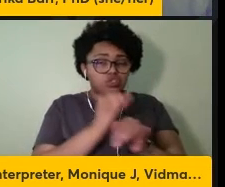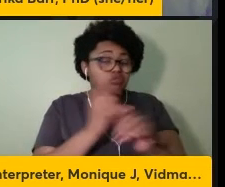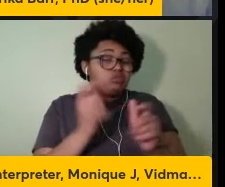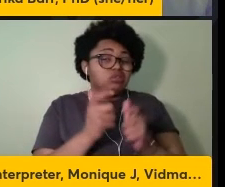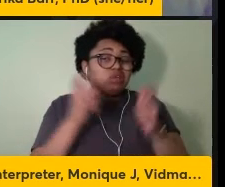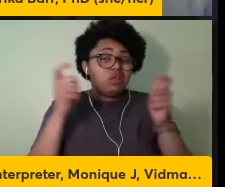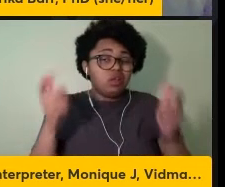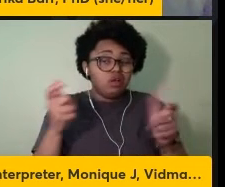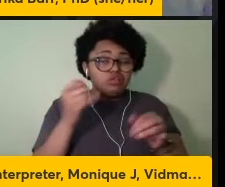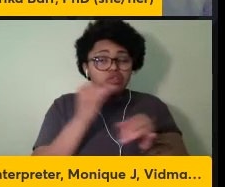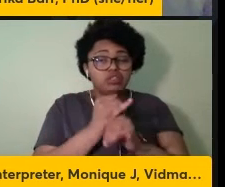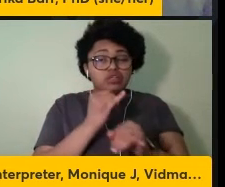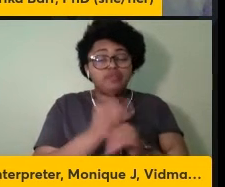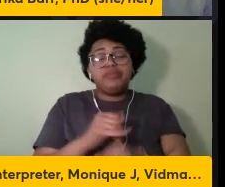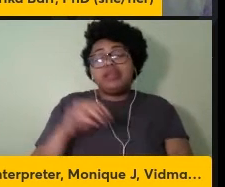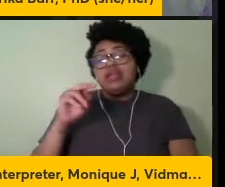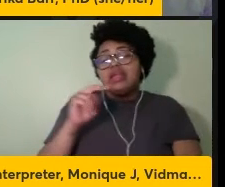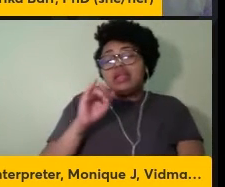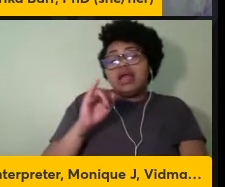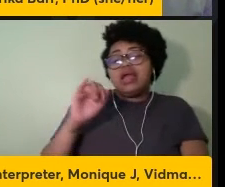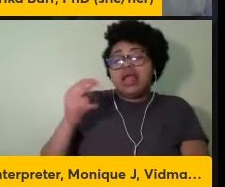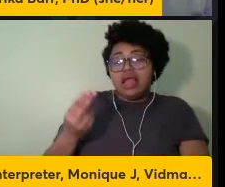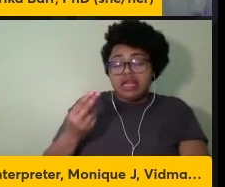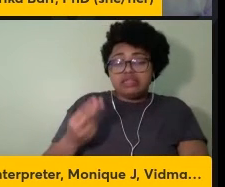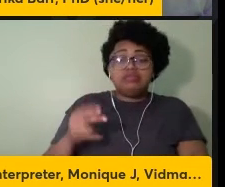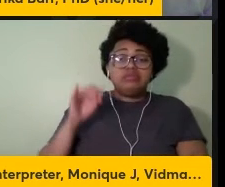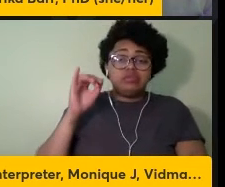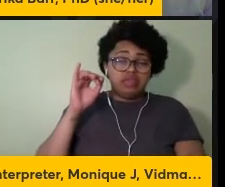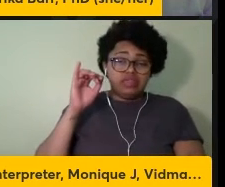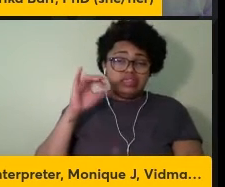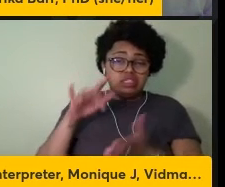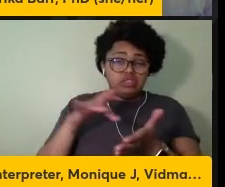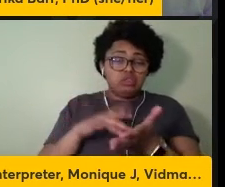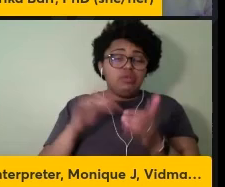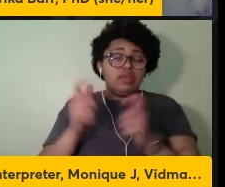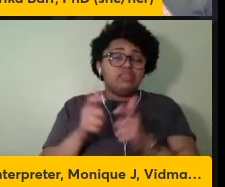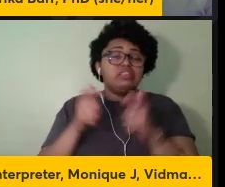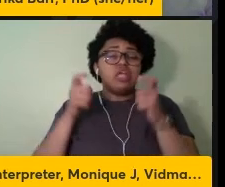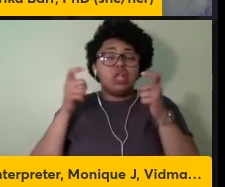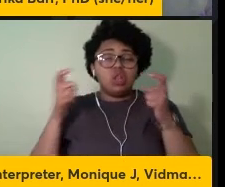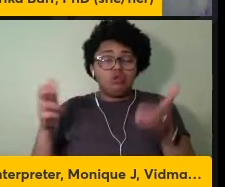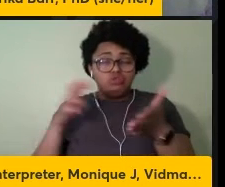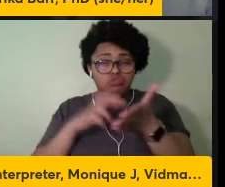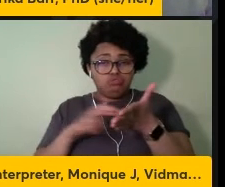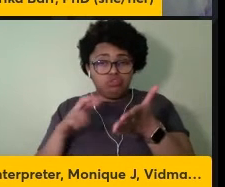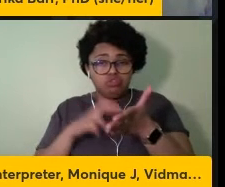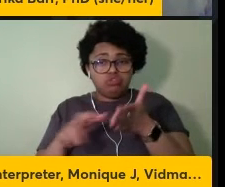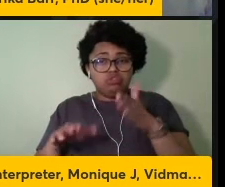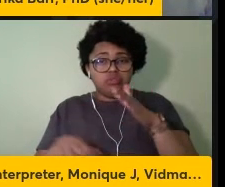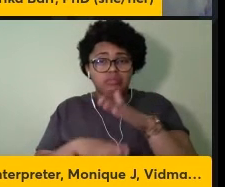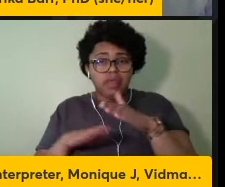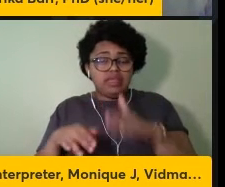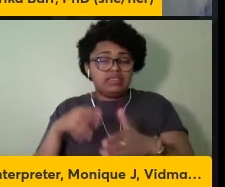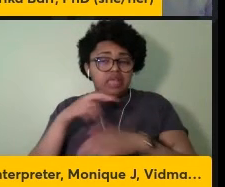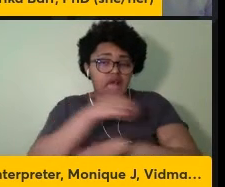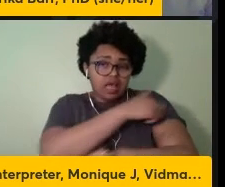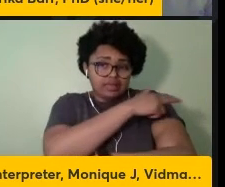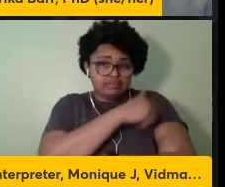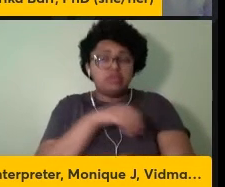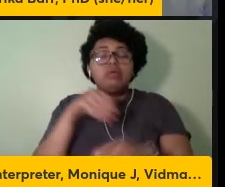NIH Clinical Center, which is the largest research-based hospital in the world. all of